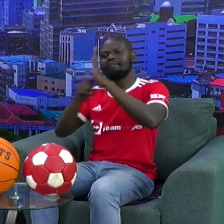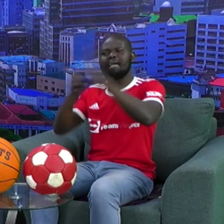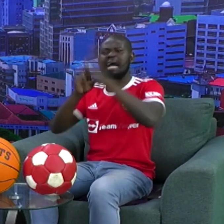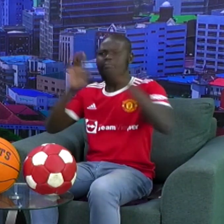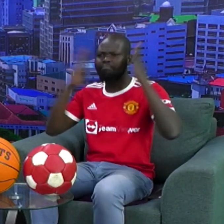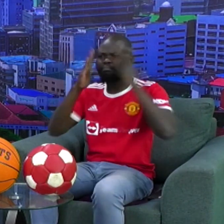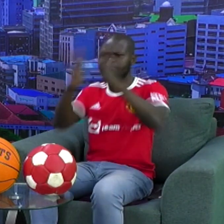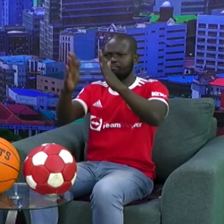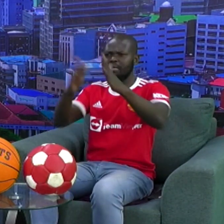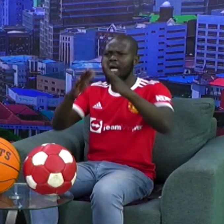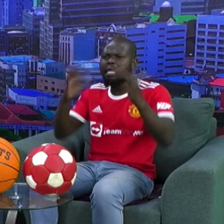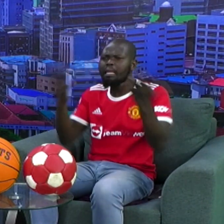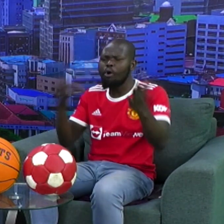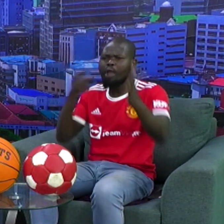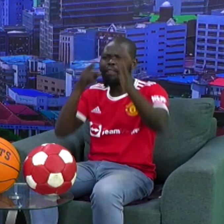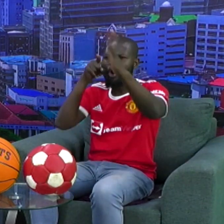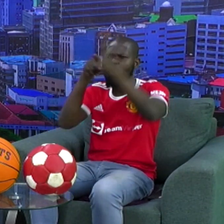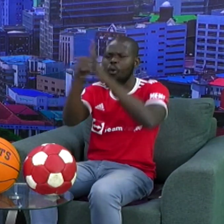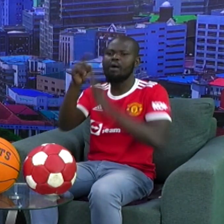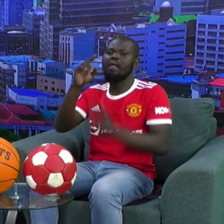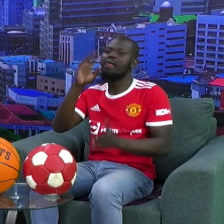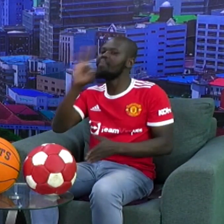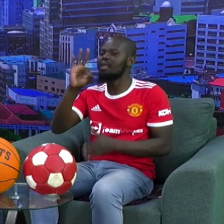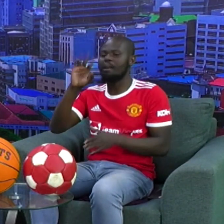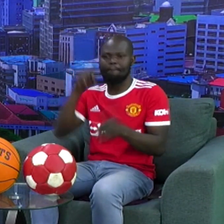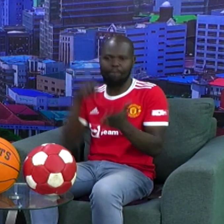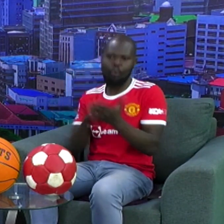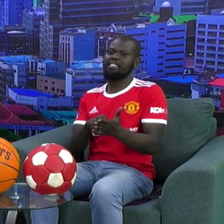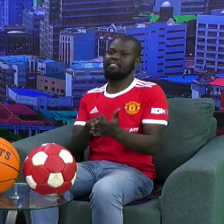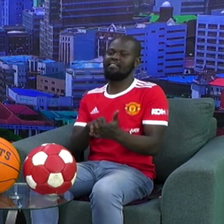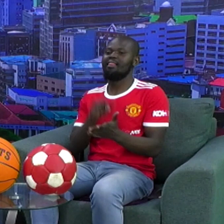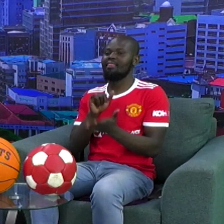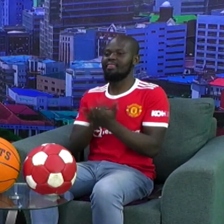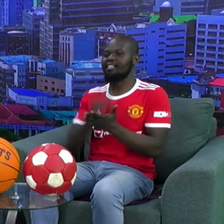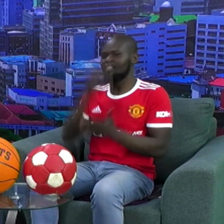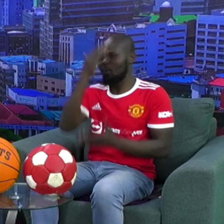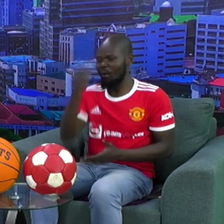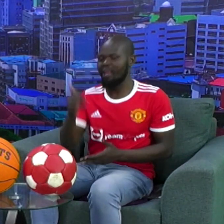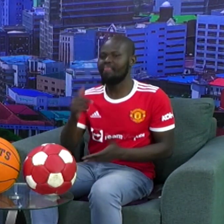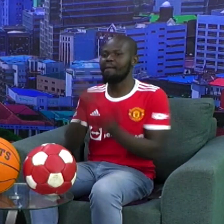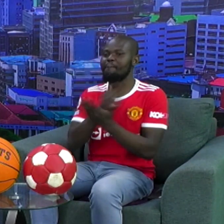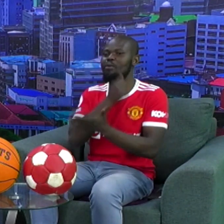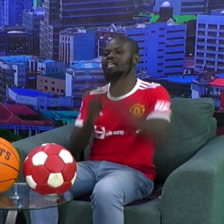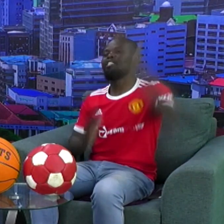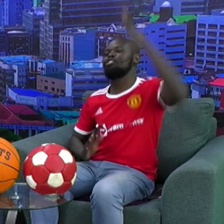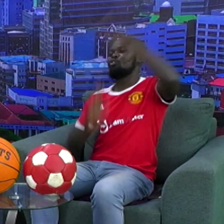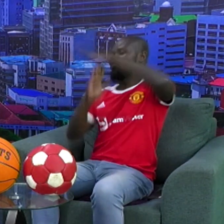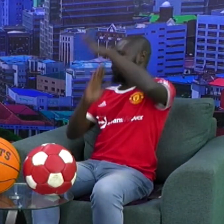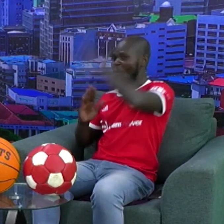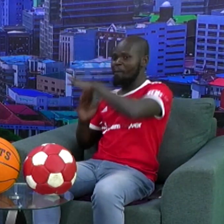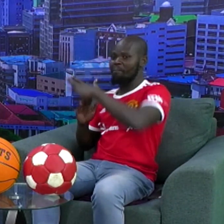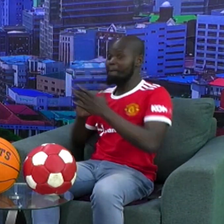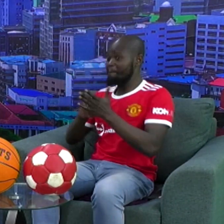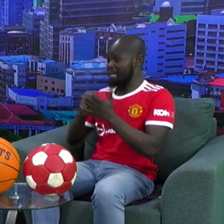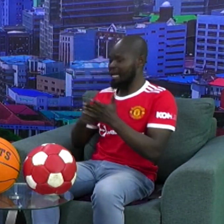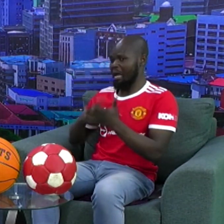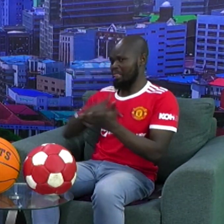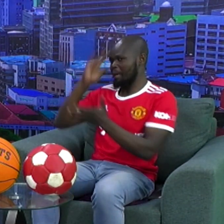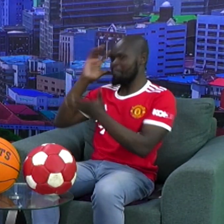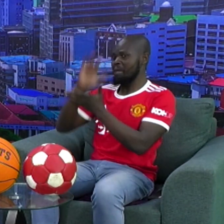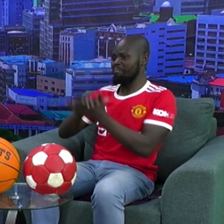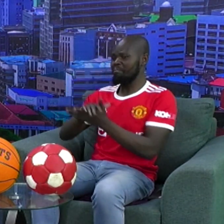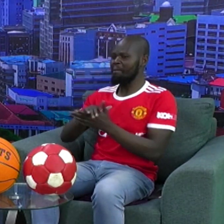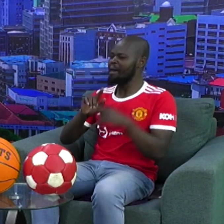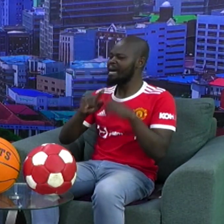they're very focusing on the positive side, so that they can improve their games. Right. That is why Posta Ranger is on the top right